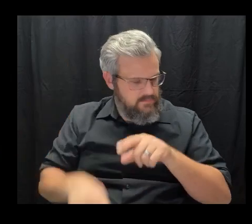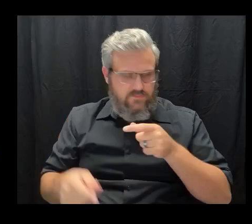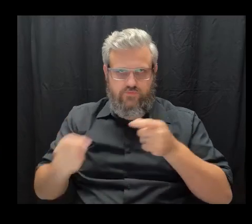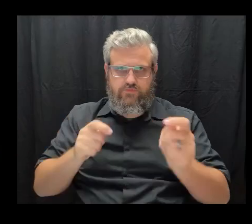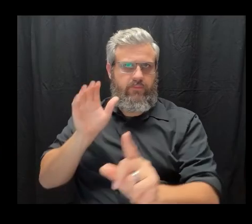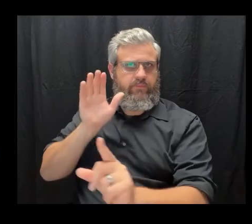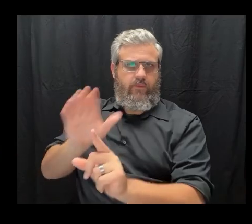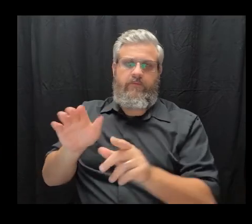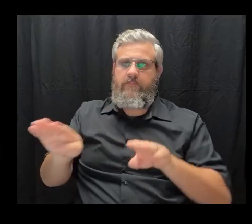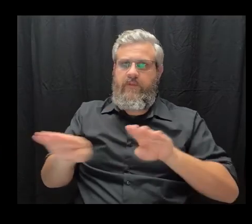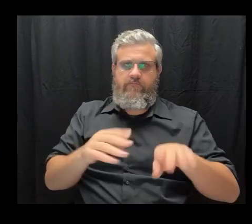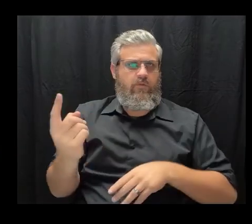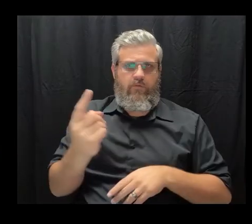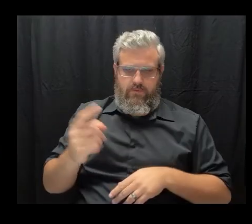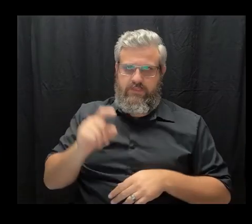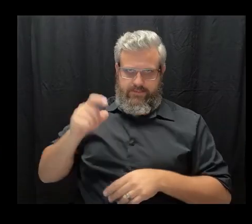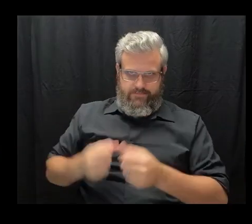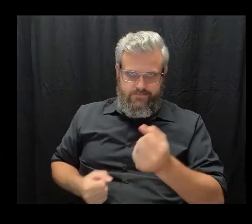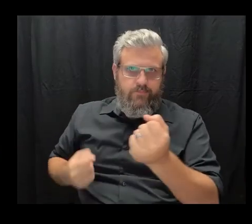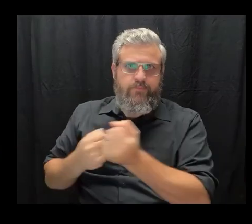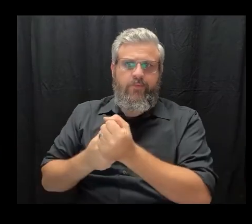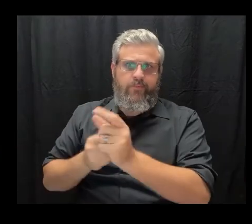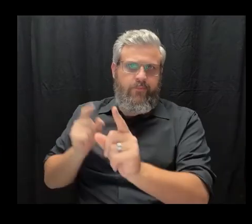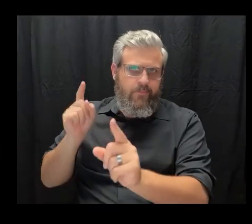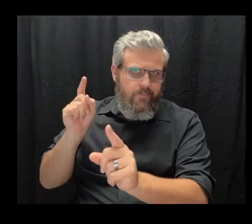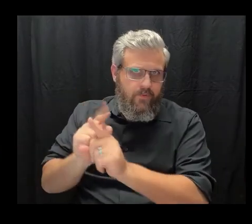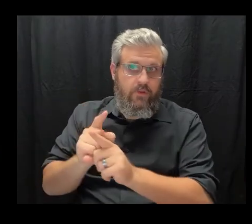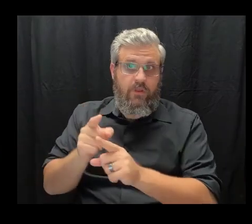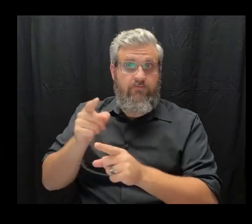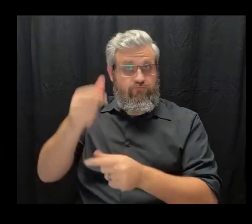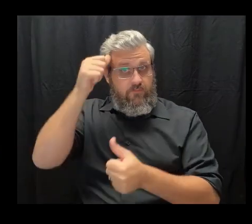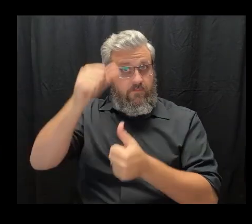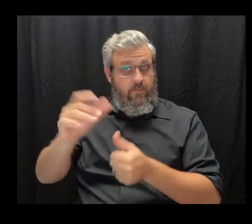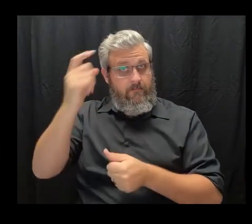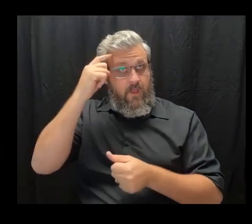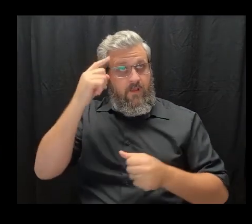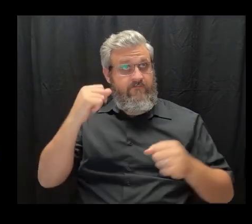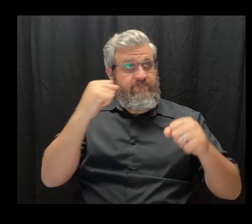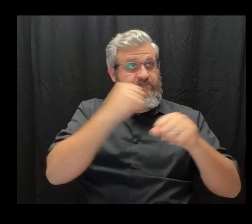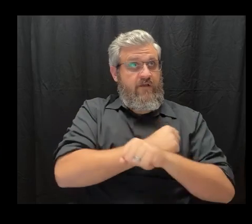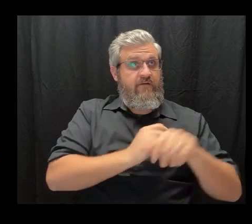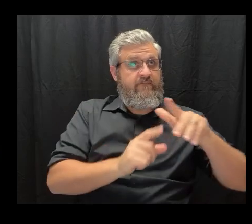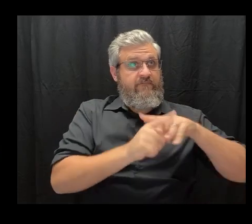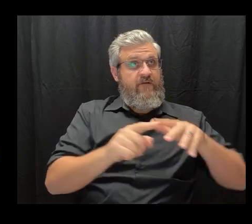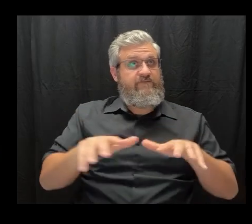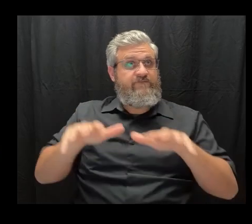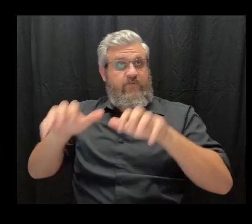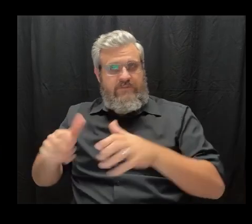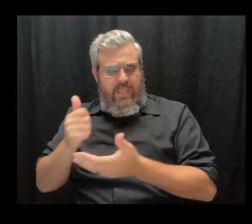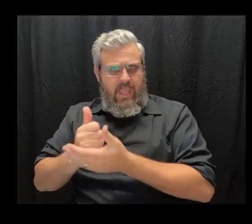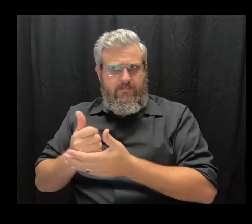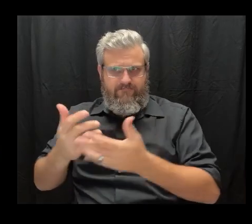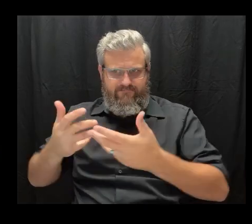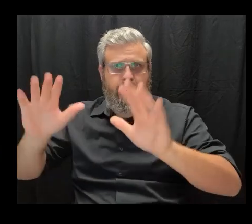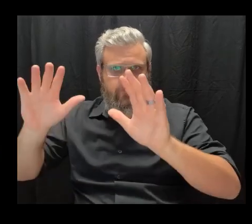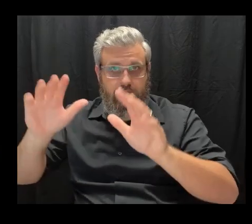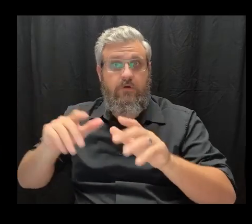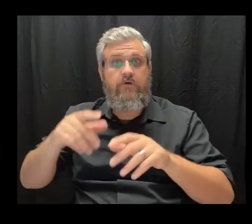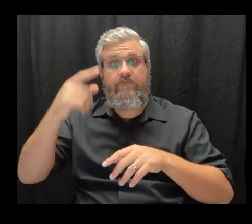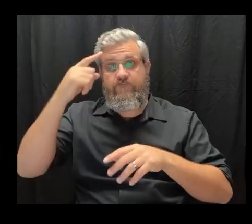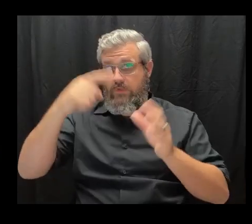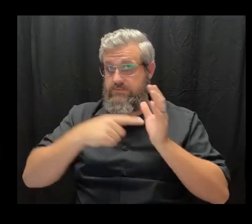need support to get out of the flight, fight, or freeze response mode. For example, during a crisis, a student might engage